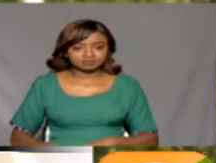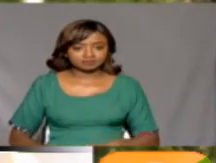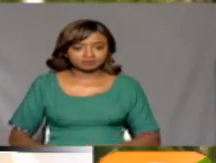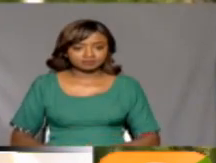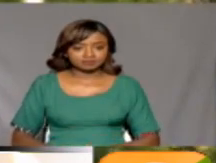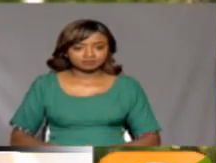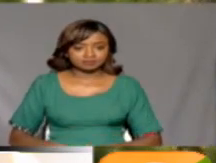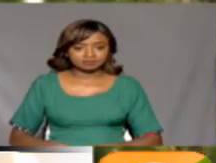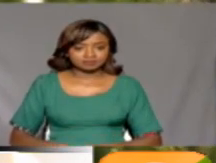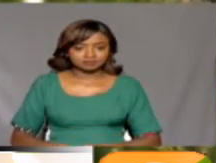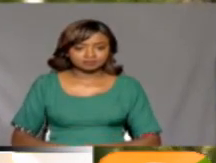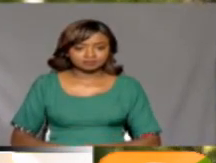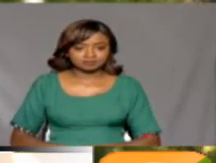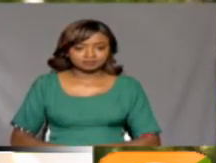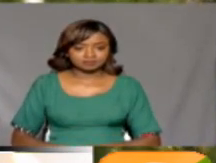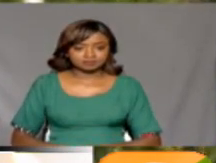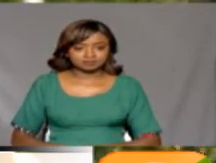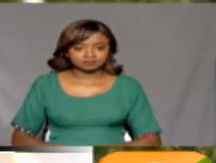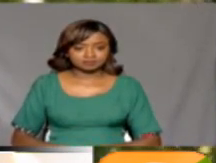my graduation